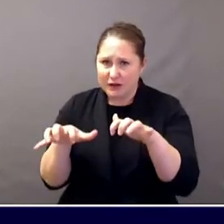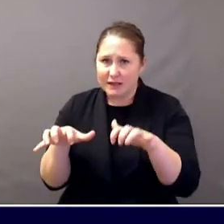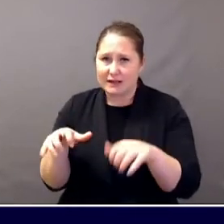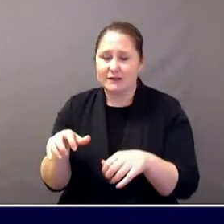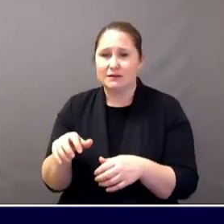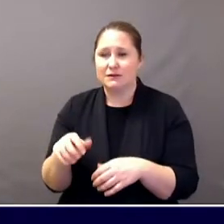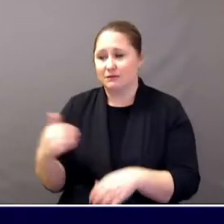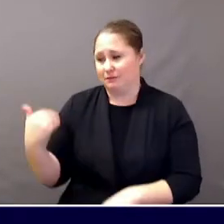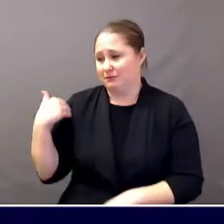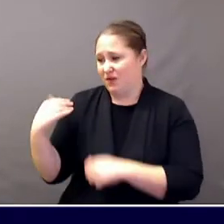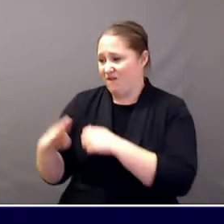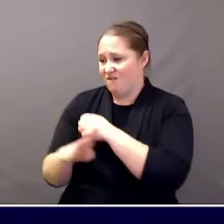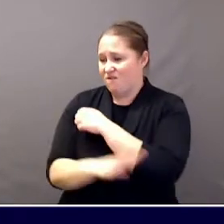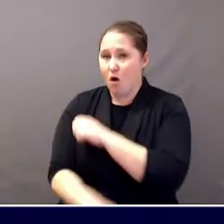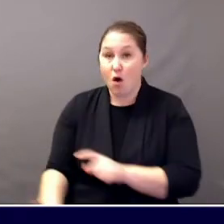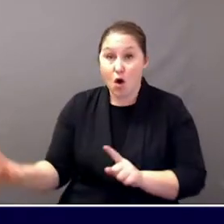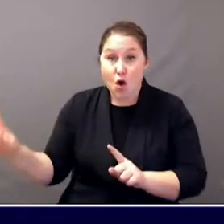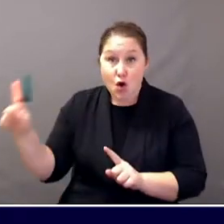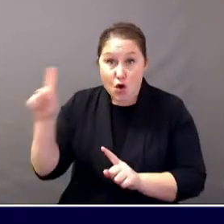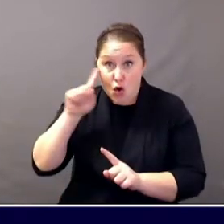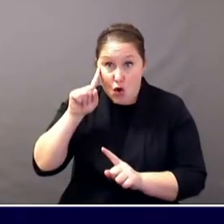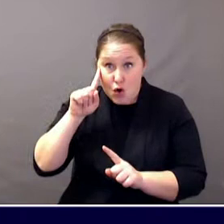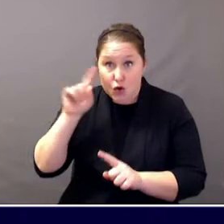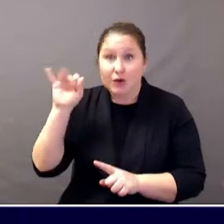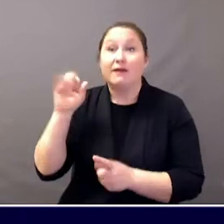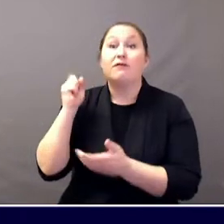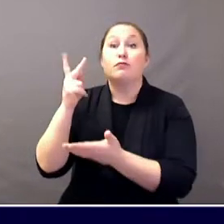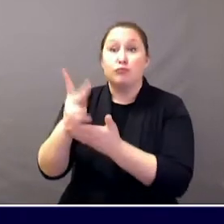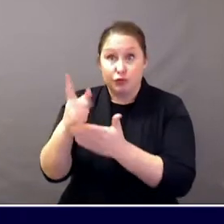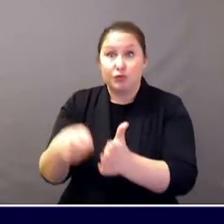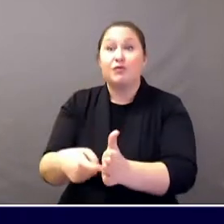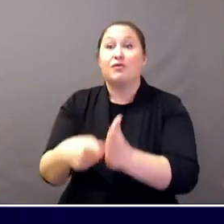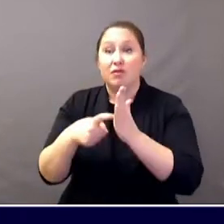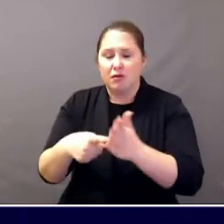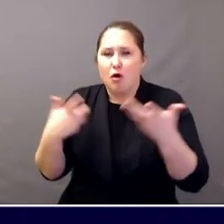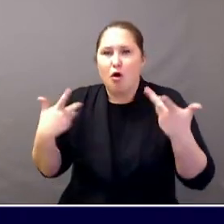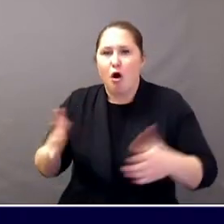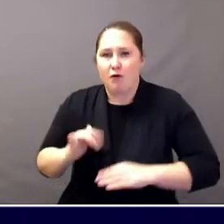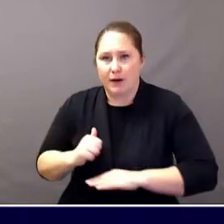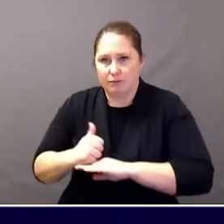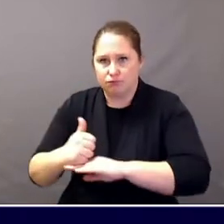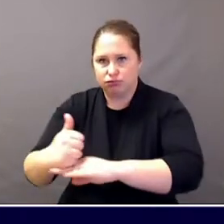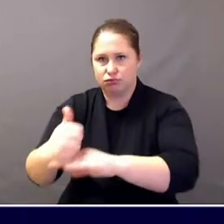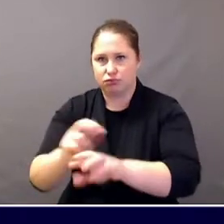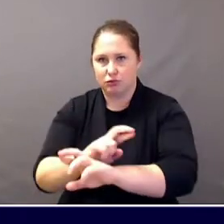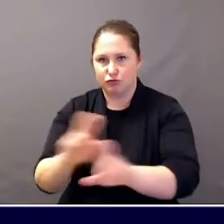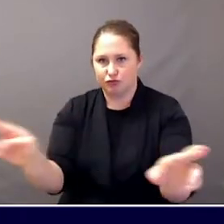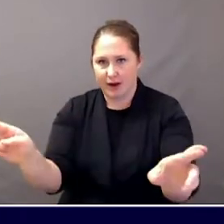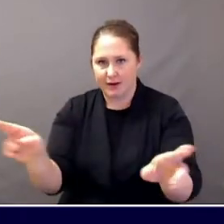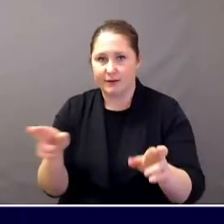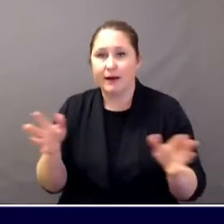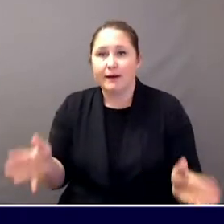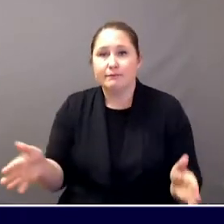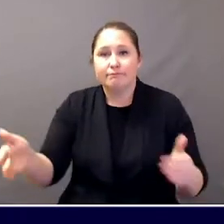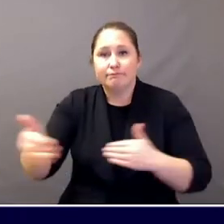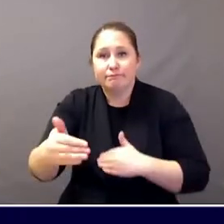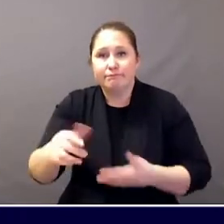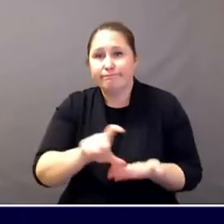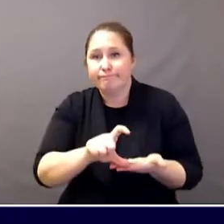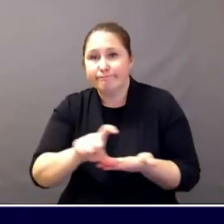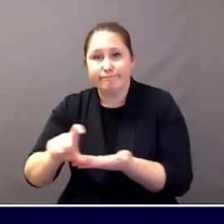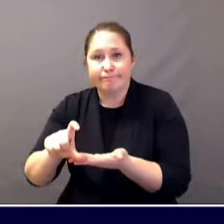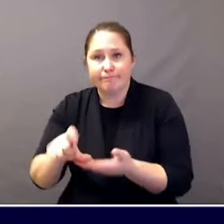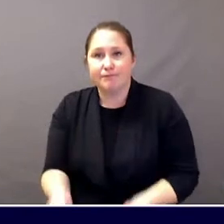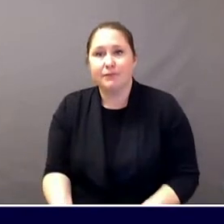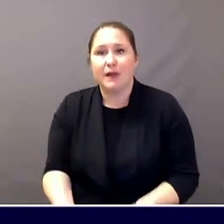last fall, and they come in cases or packets of certain numbers of doses. And I think